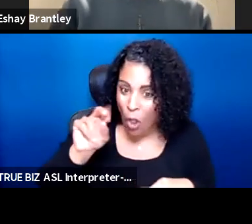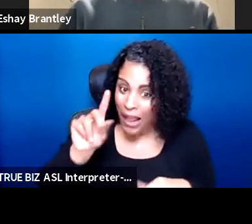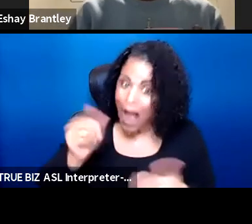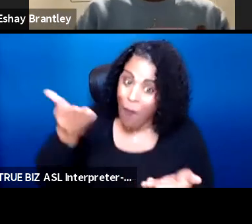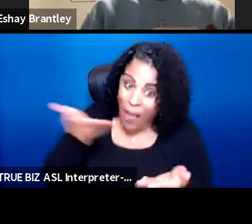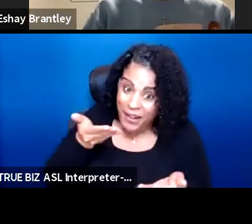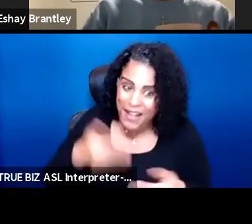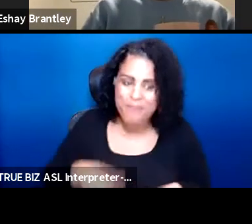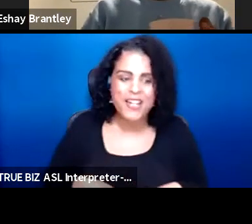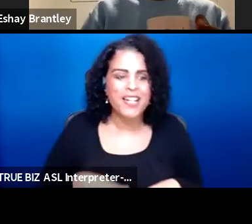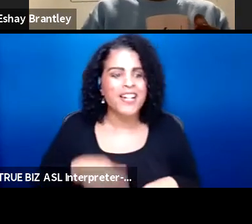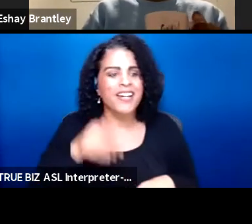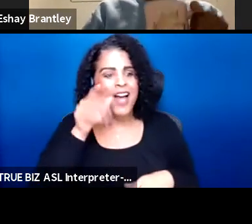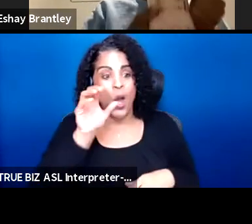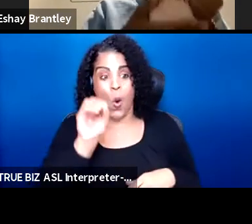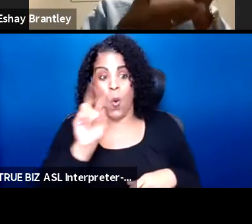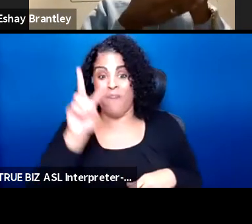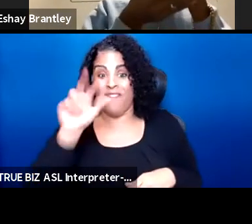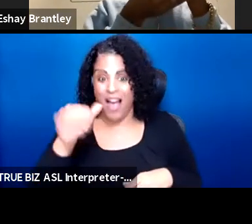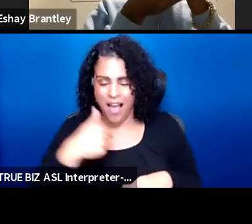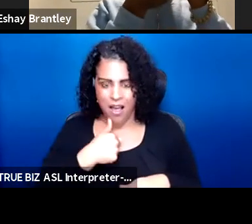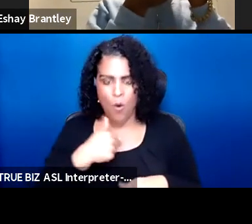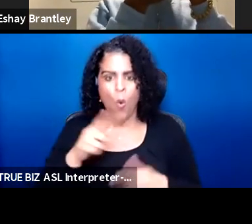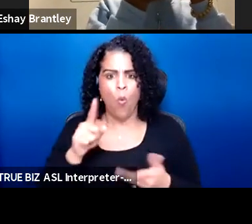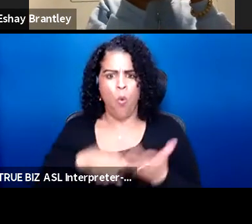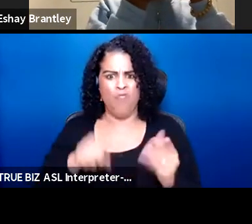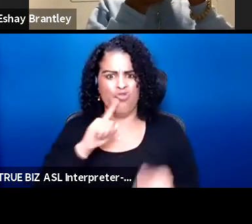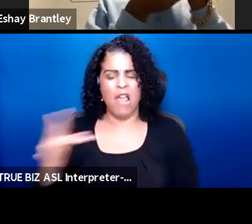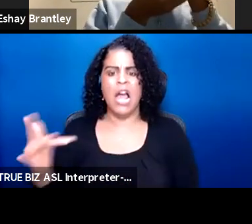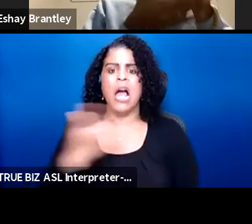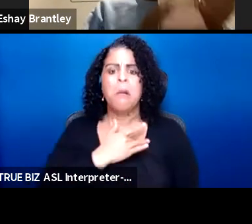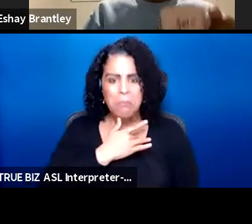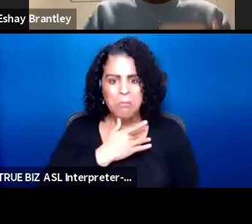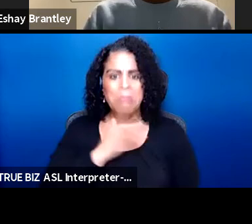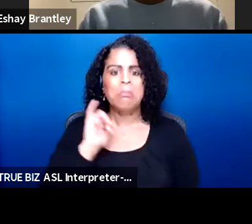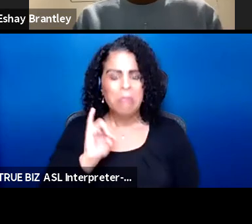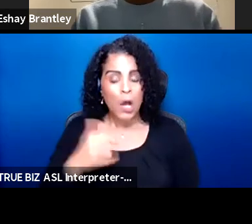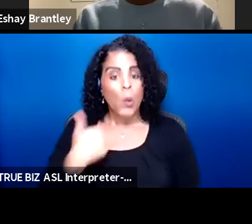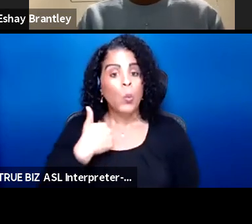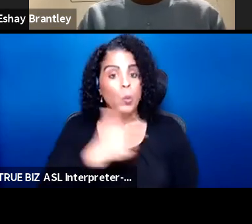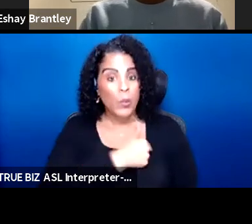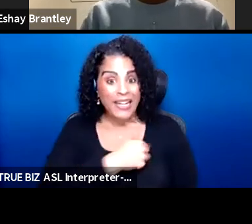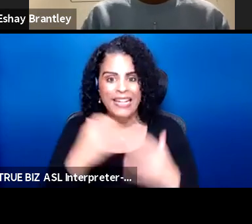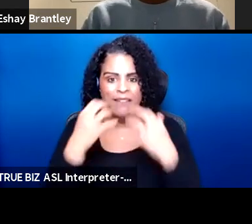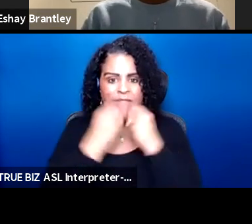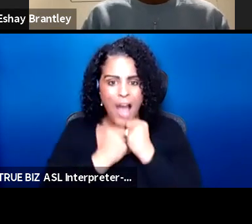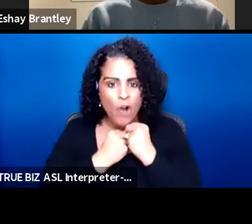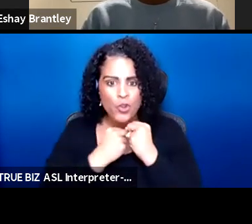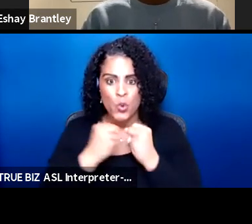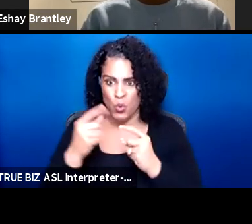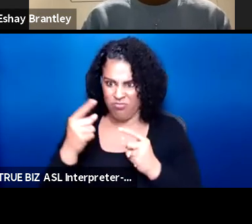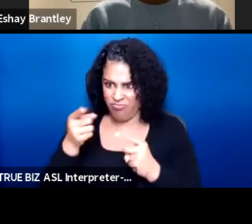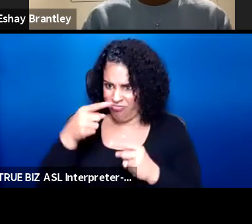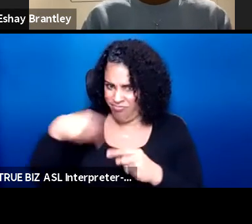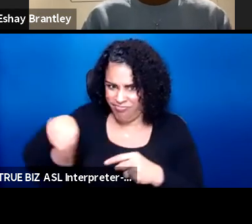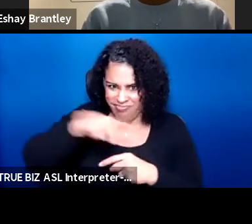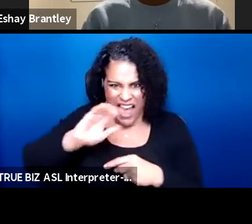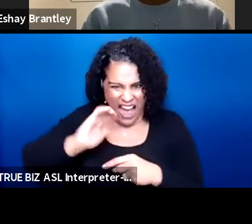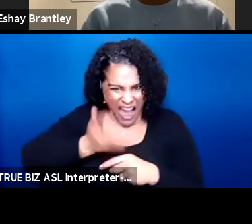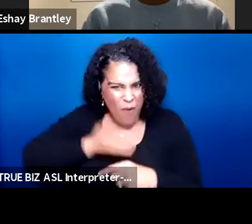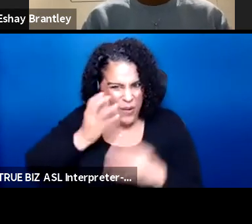and what you're saying that resonates with me is the fact that we are valuing our lived experiences. We are valuing